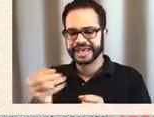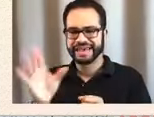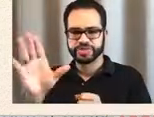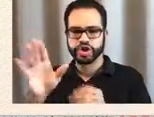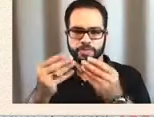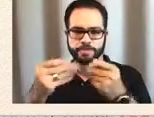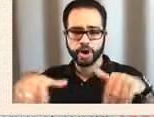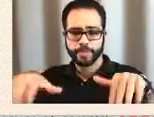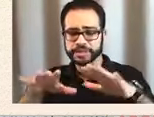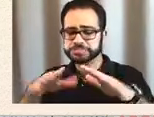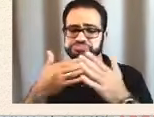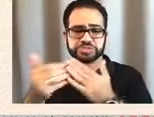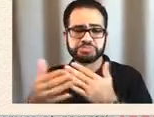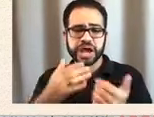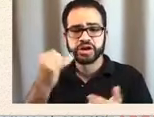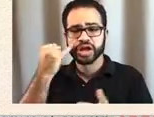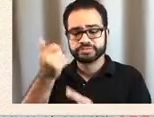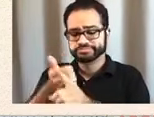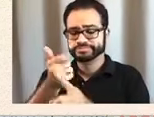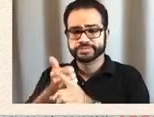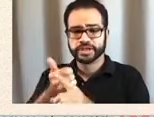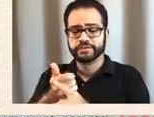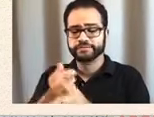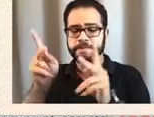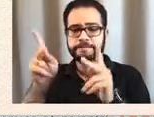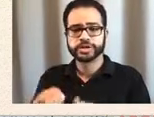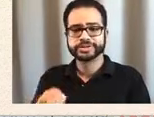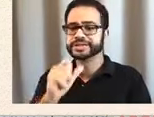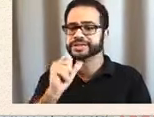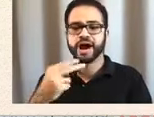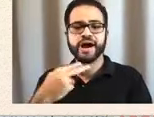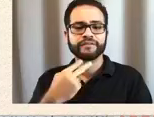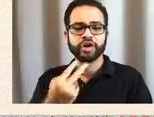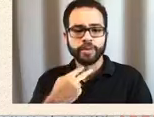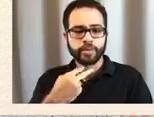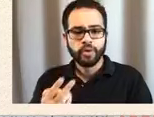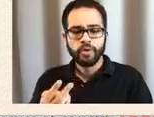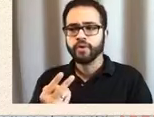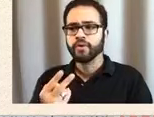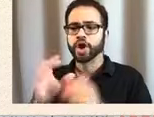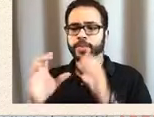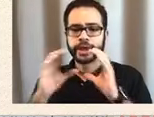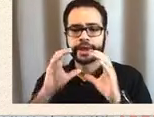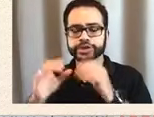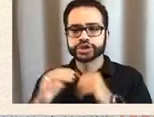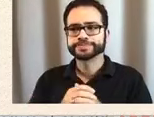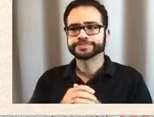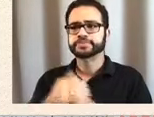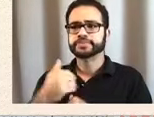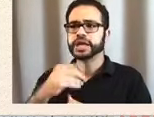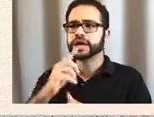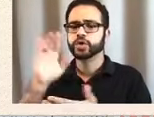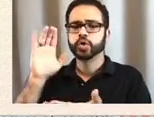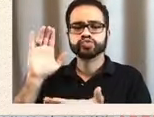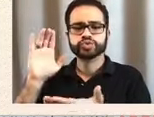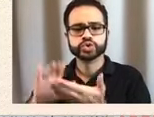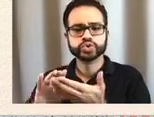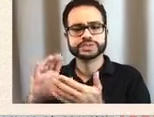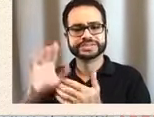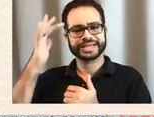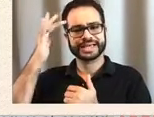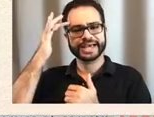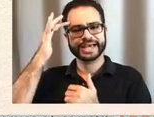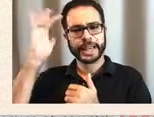is nonverbal and has a reduced intellectual